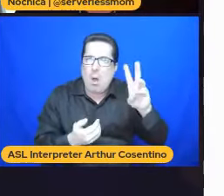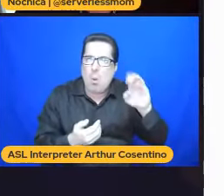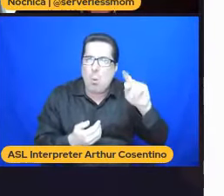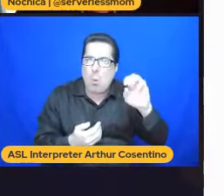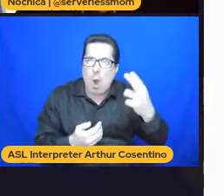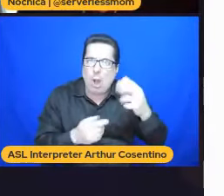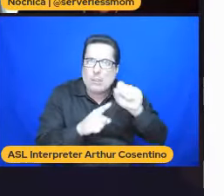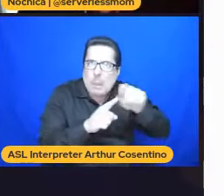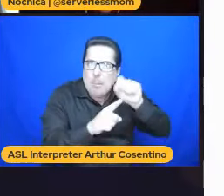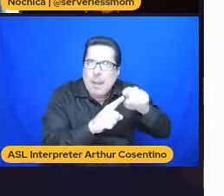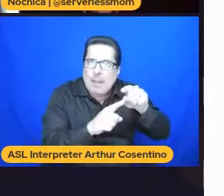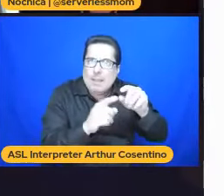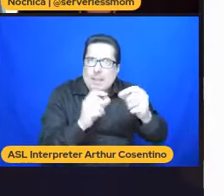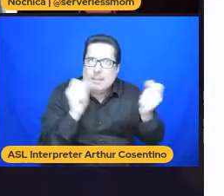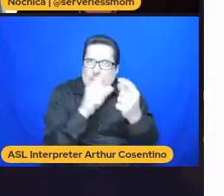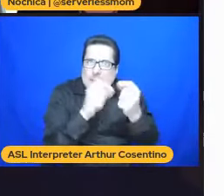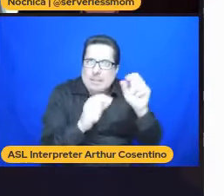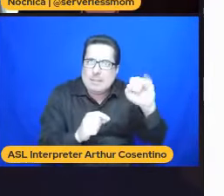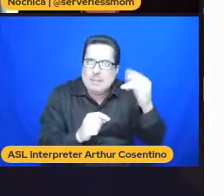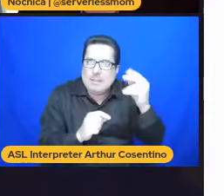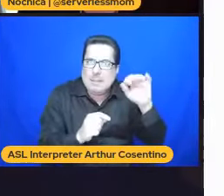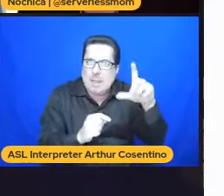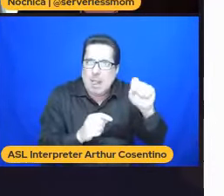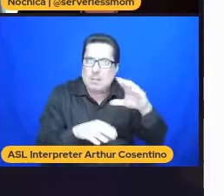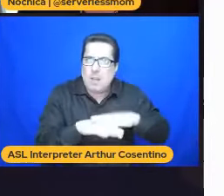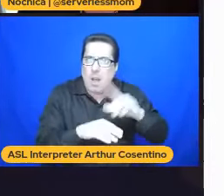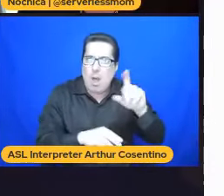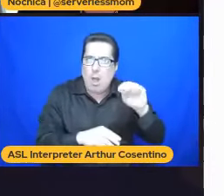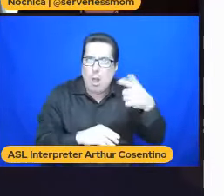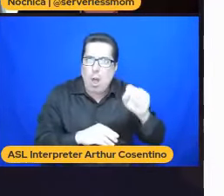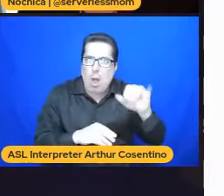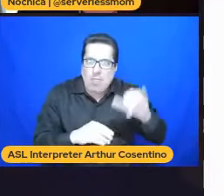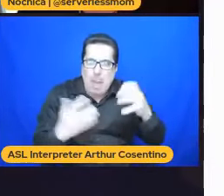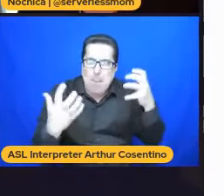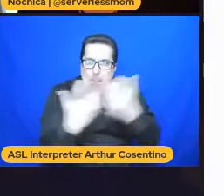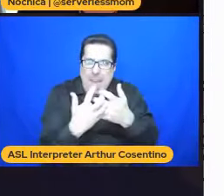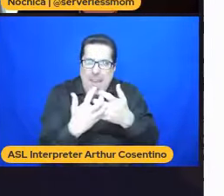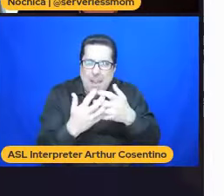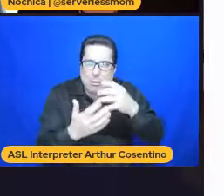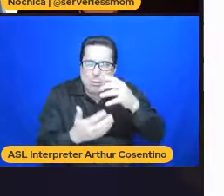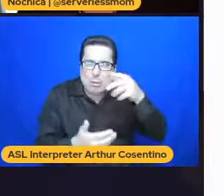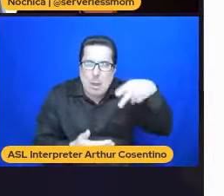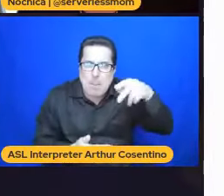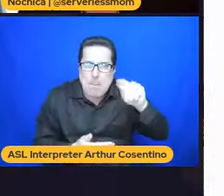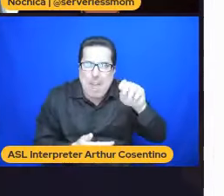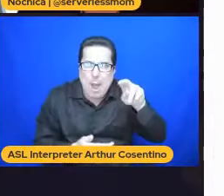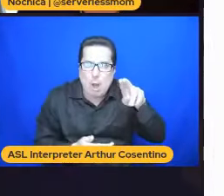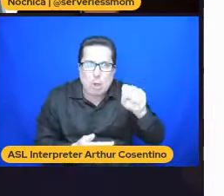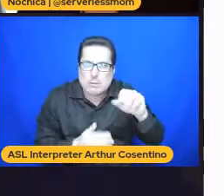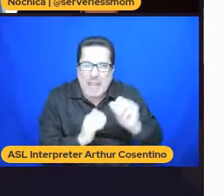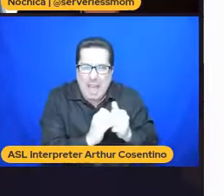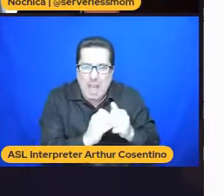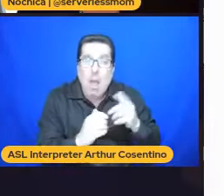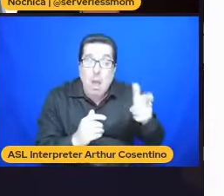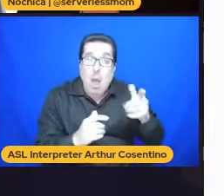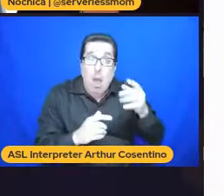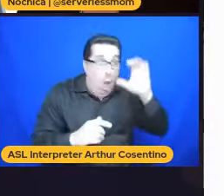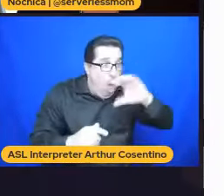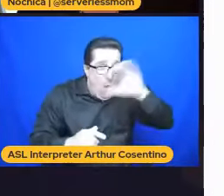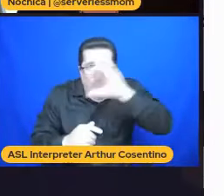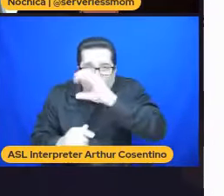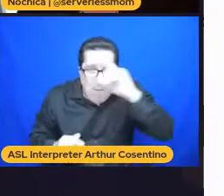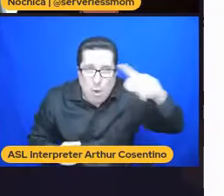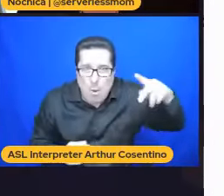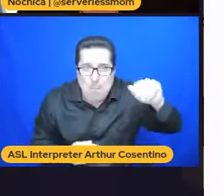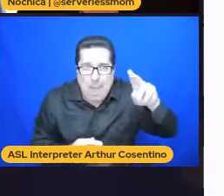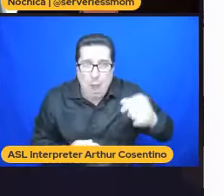pattern. So rather than going through and trying to find patterns ourselves, if you do the time do